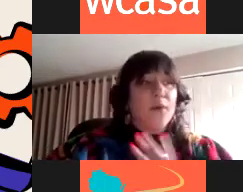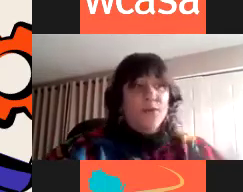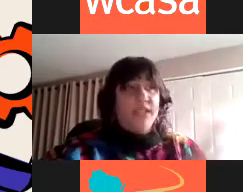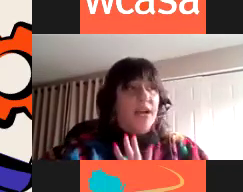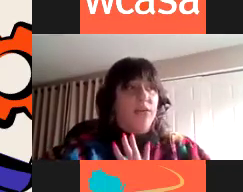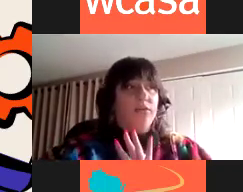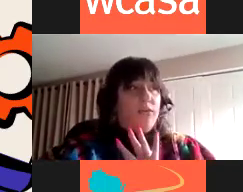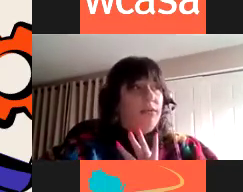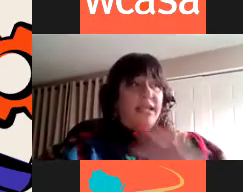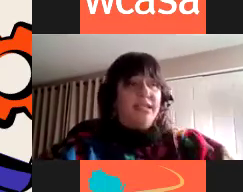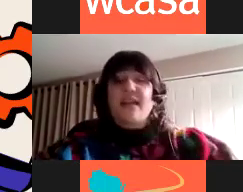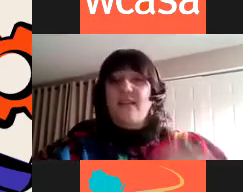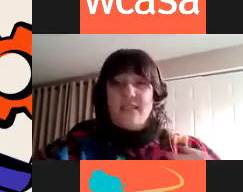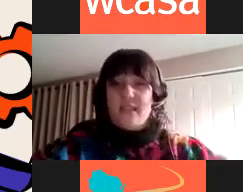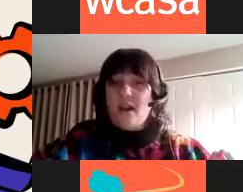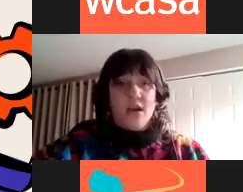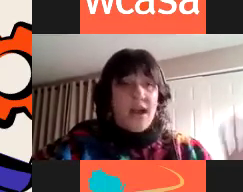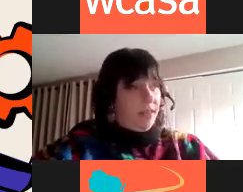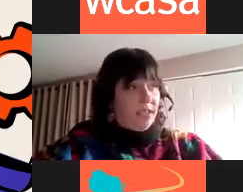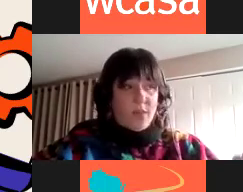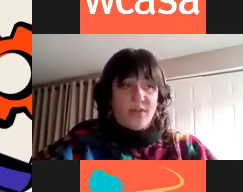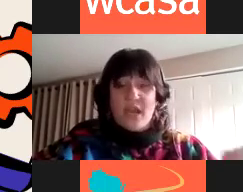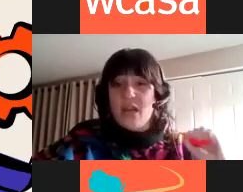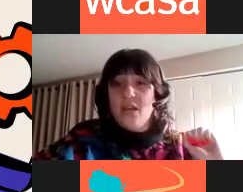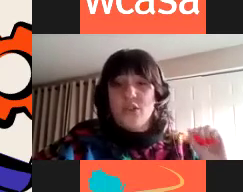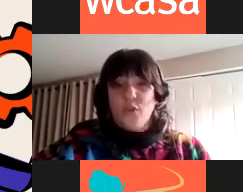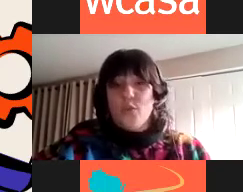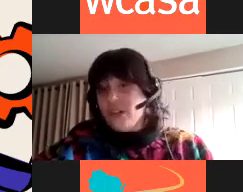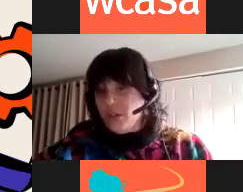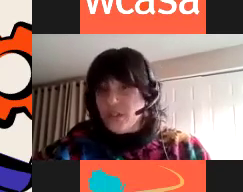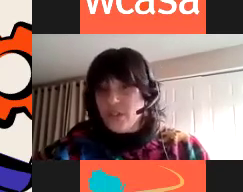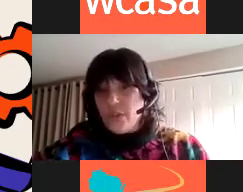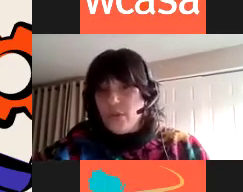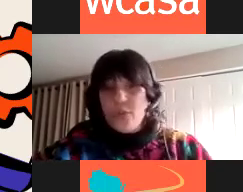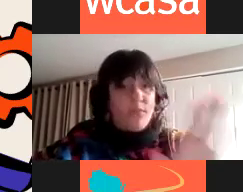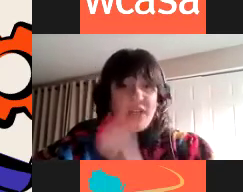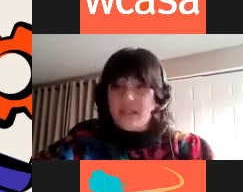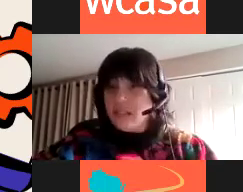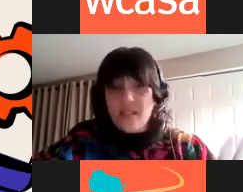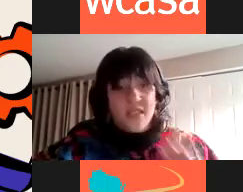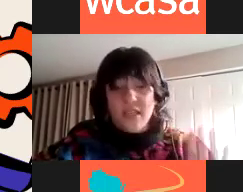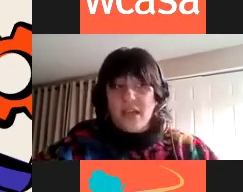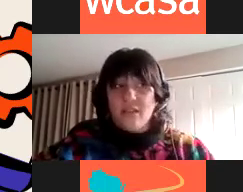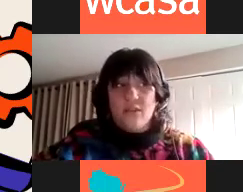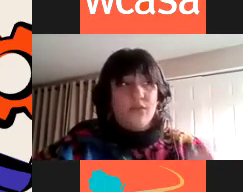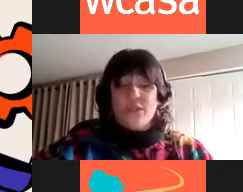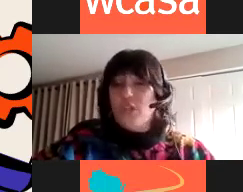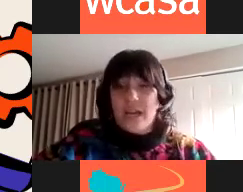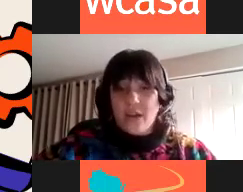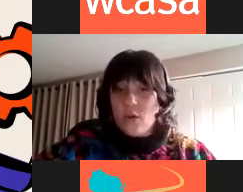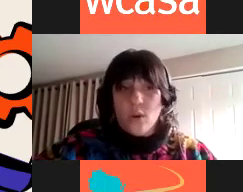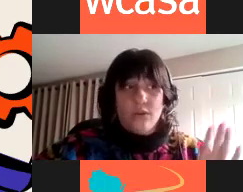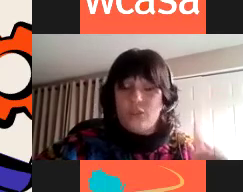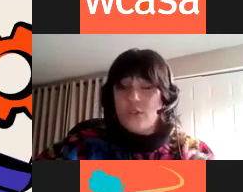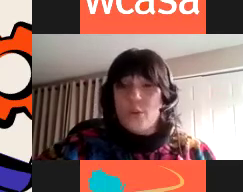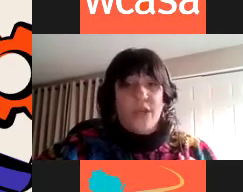I pulled these out exactly as they are on this website. So if you wanted to use this with youth, it's as easy as